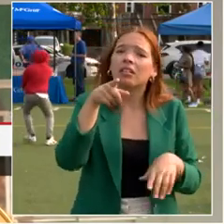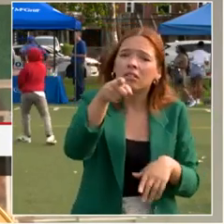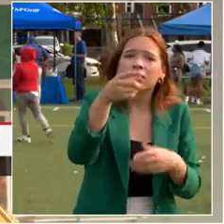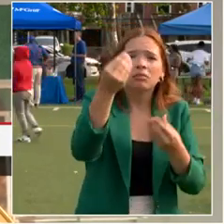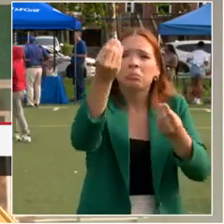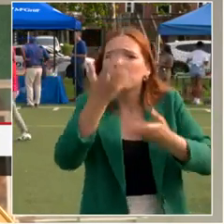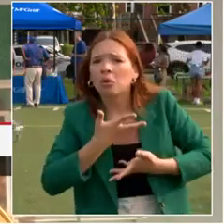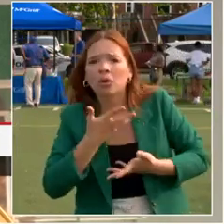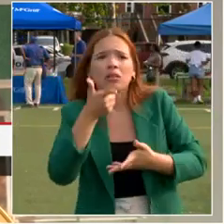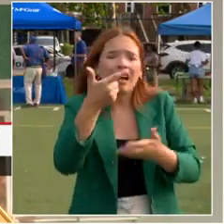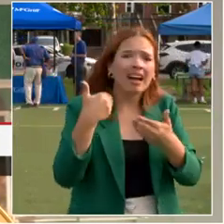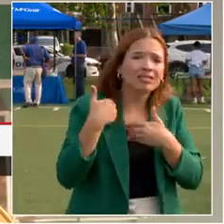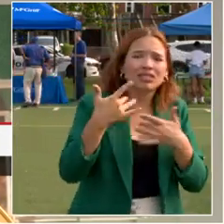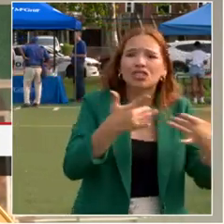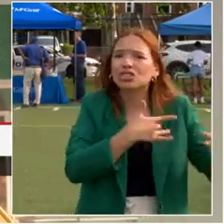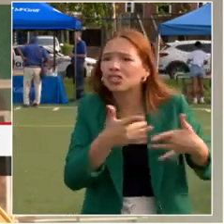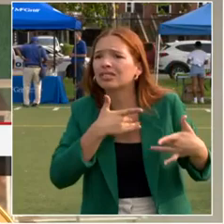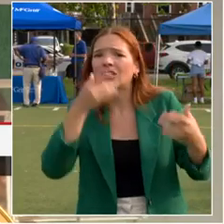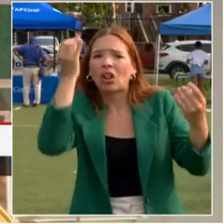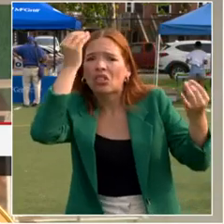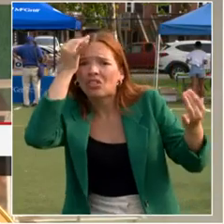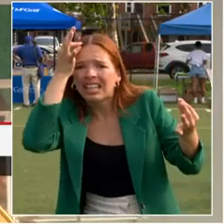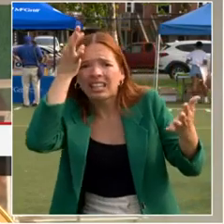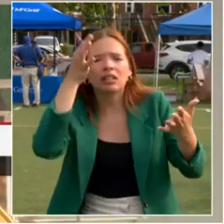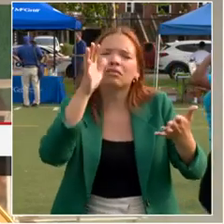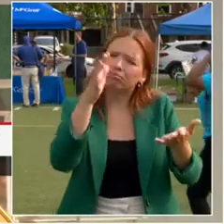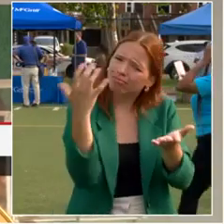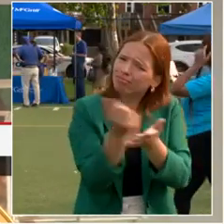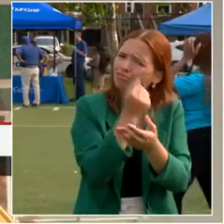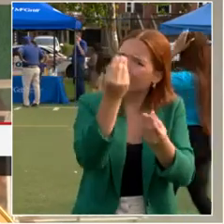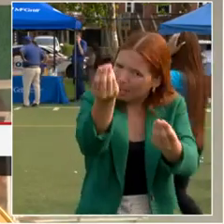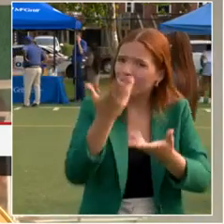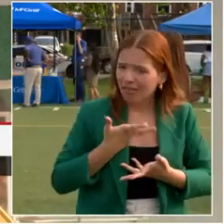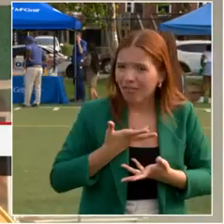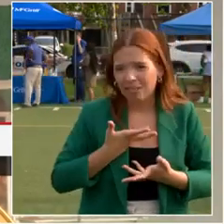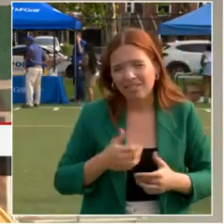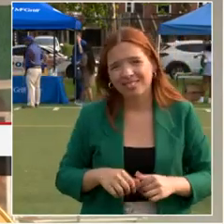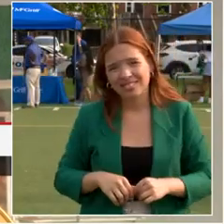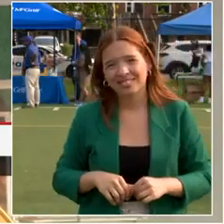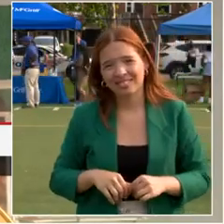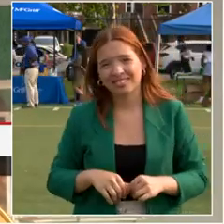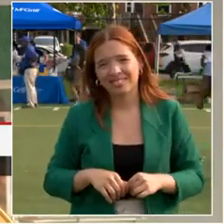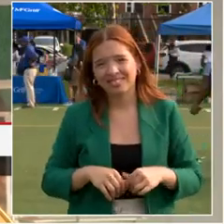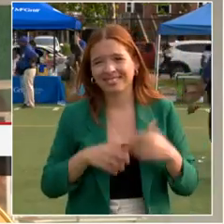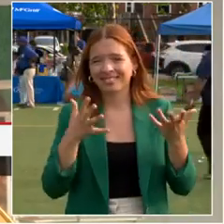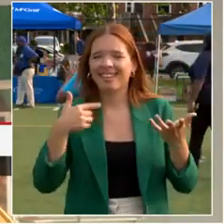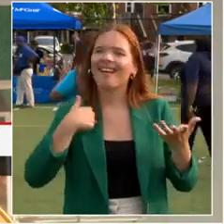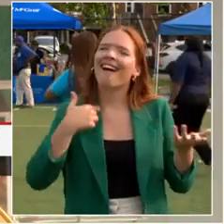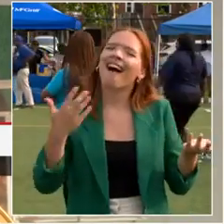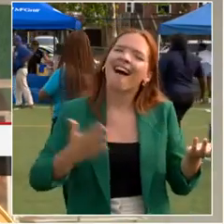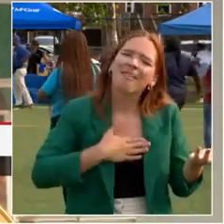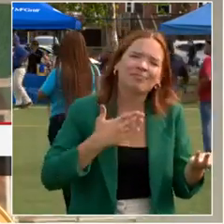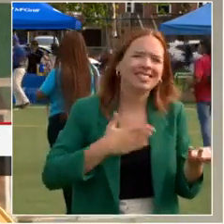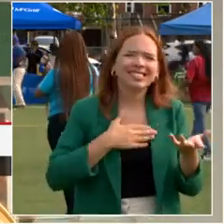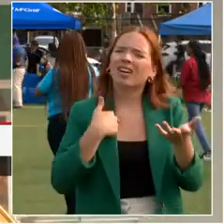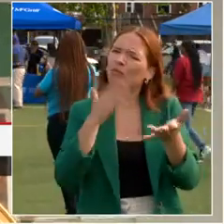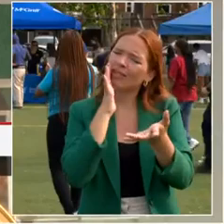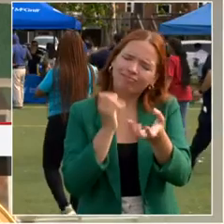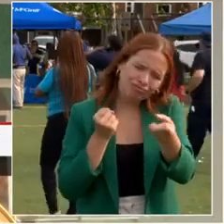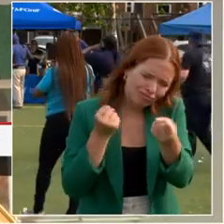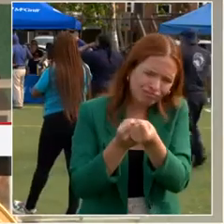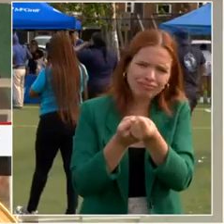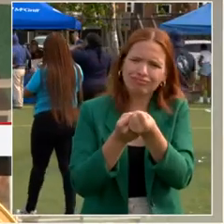5th District, as well as all of Metropolitan Police Department, our support. May God bless